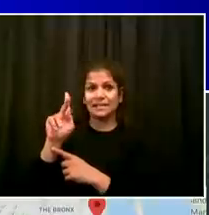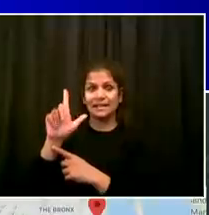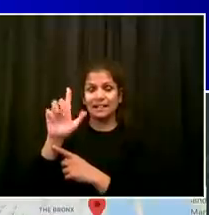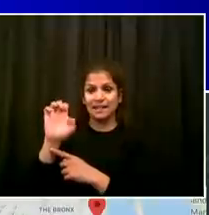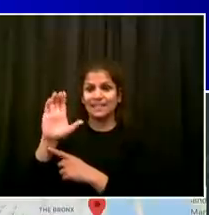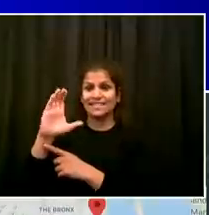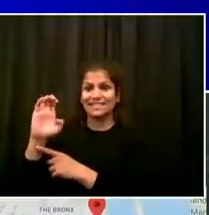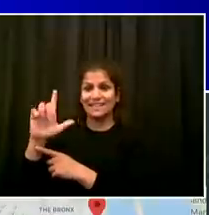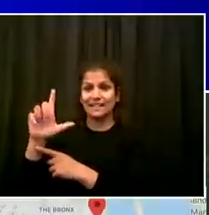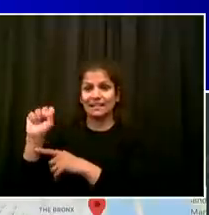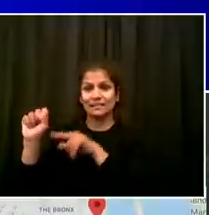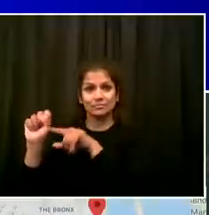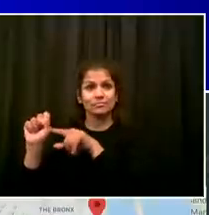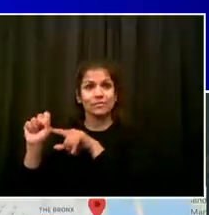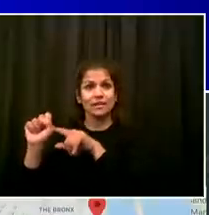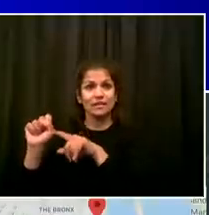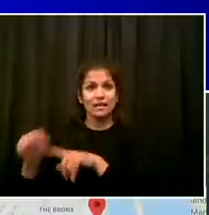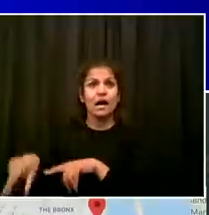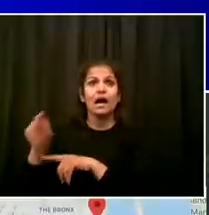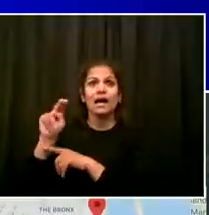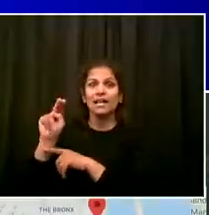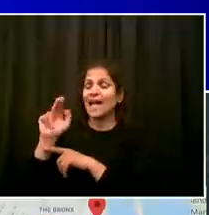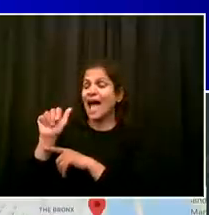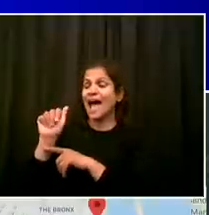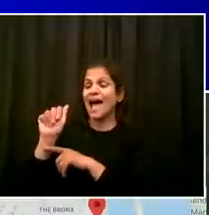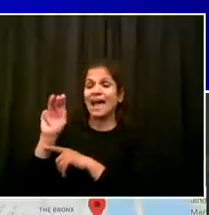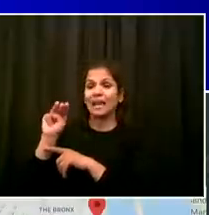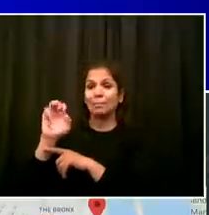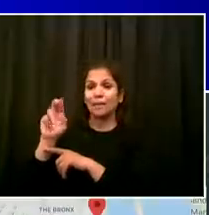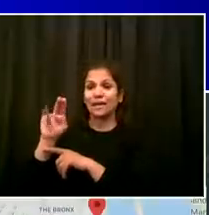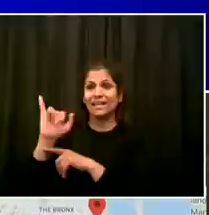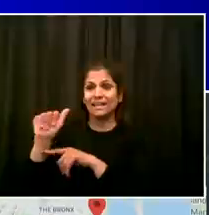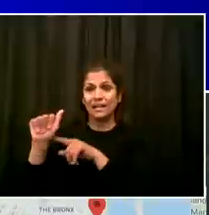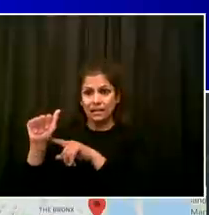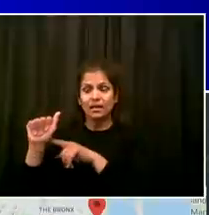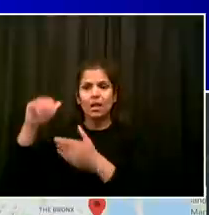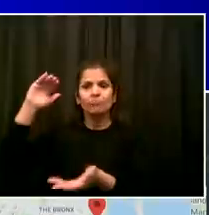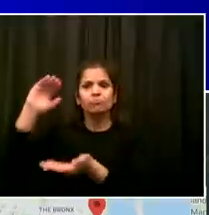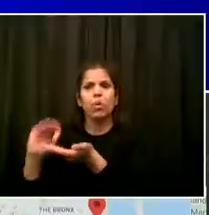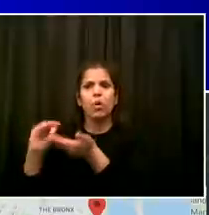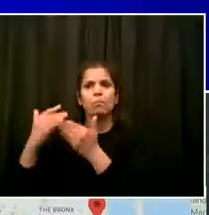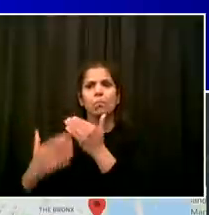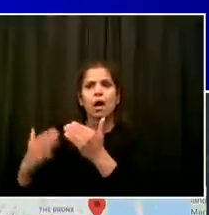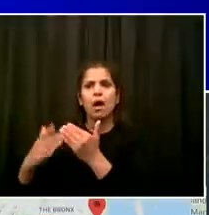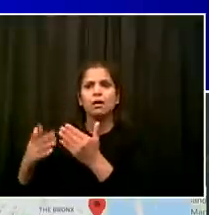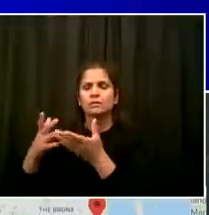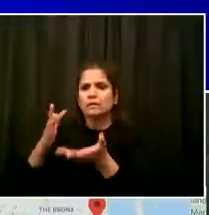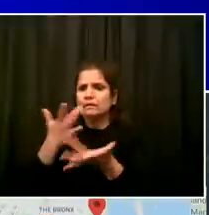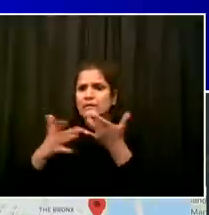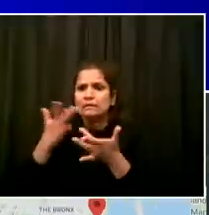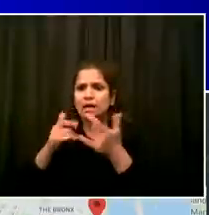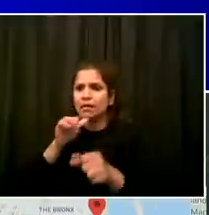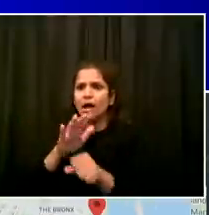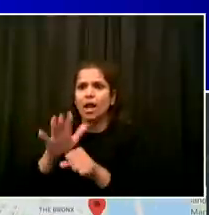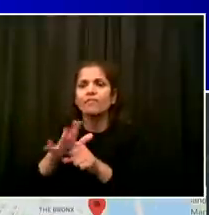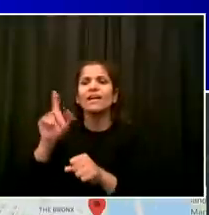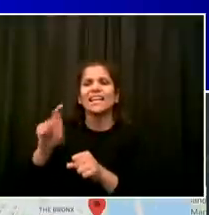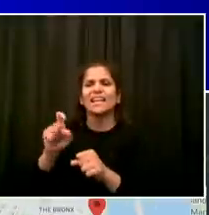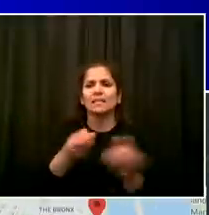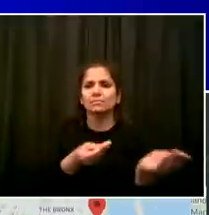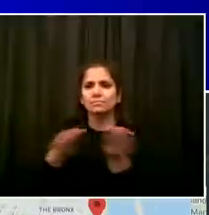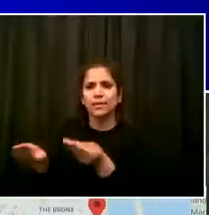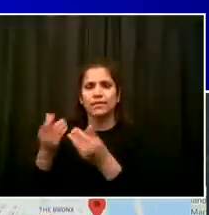community most deeply. When you give blood, if you are a person of African descent, it is